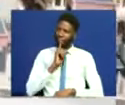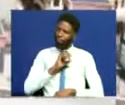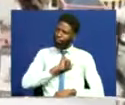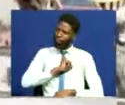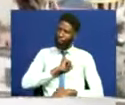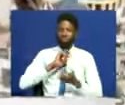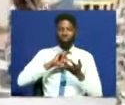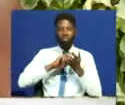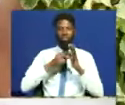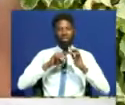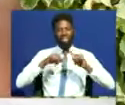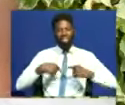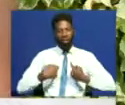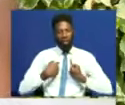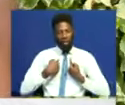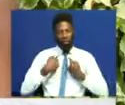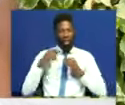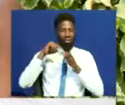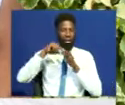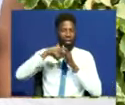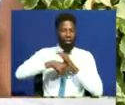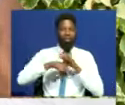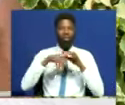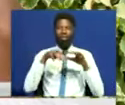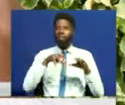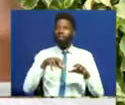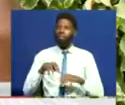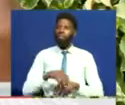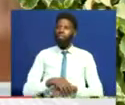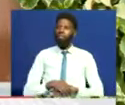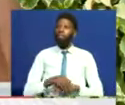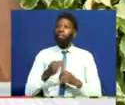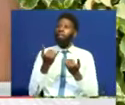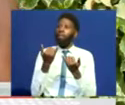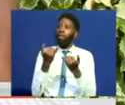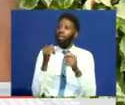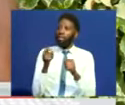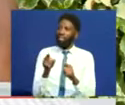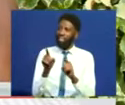her own grave. At a point where now he takes a metal and